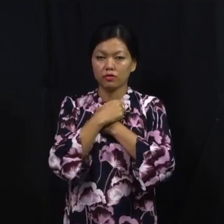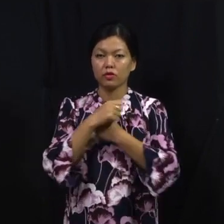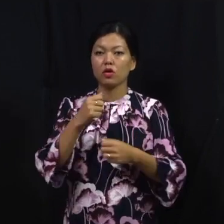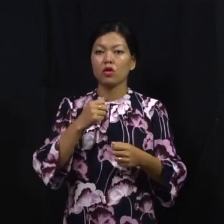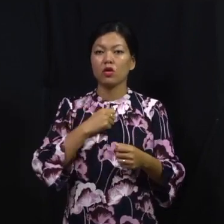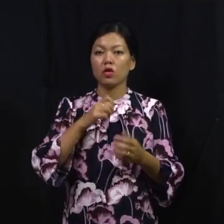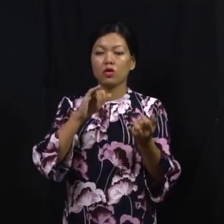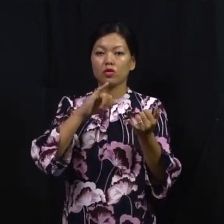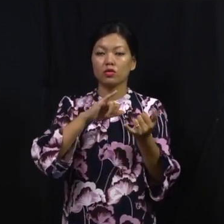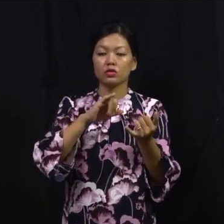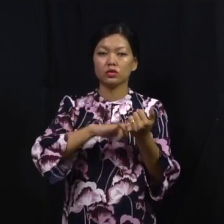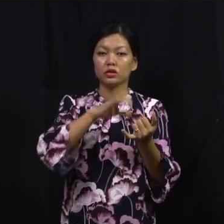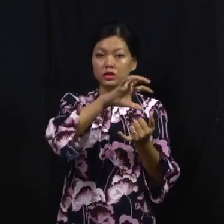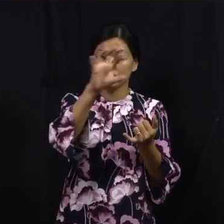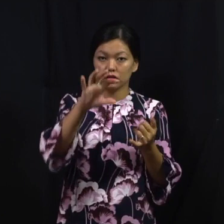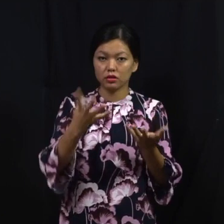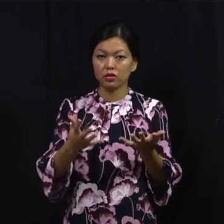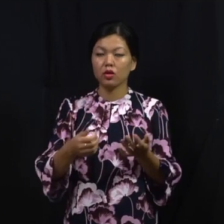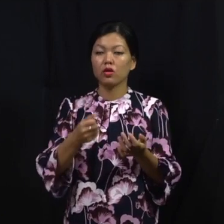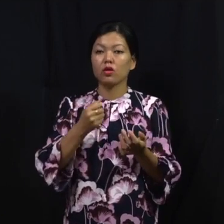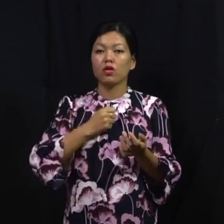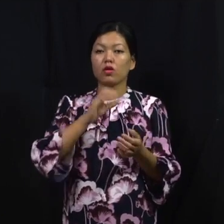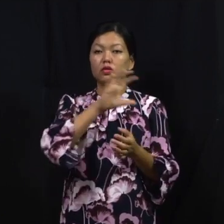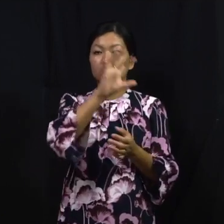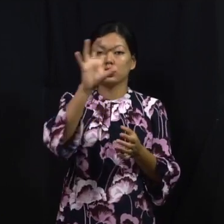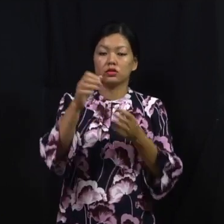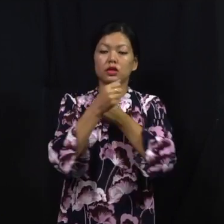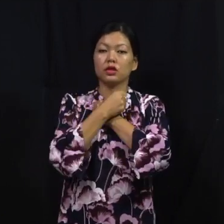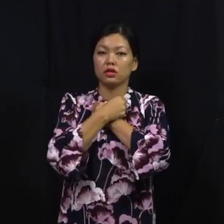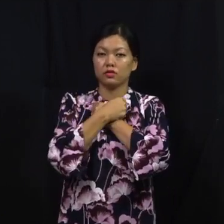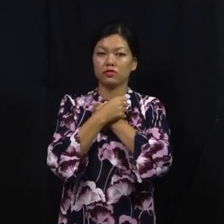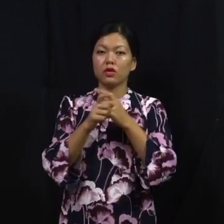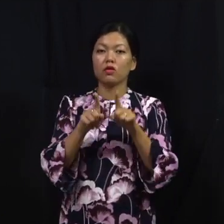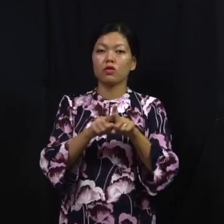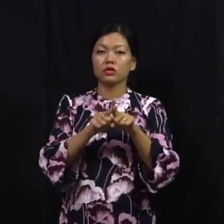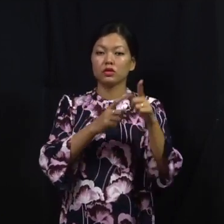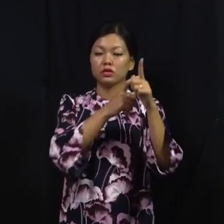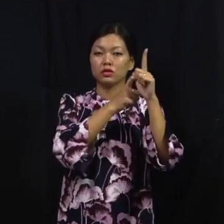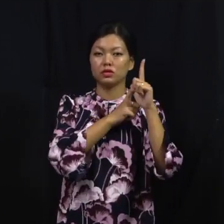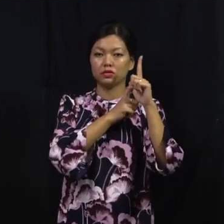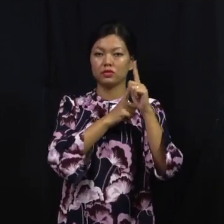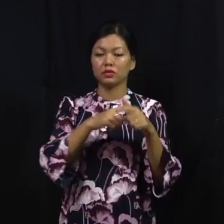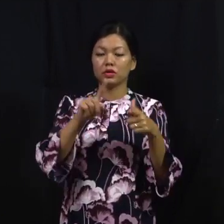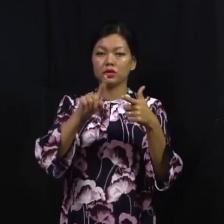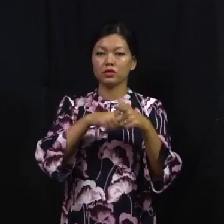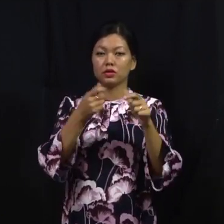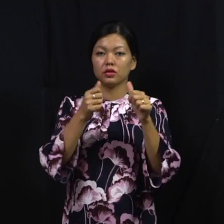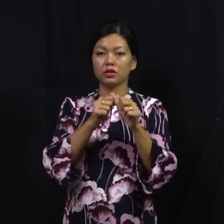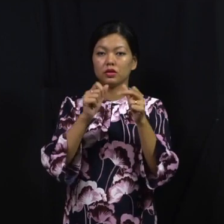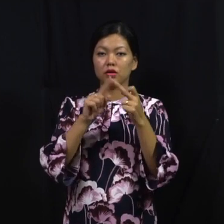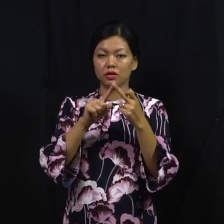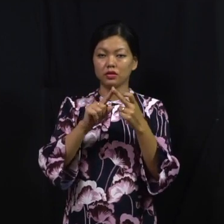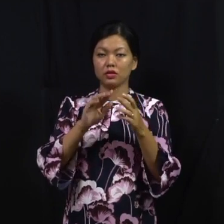armed forces, they use a slogan like Jai Hind, right? So that is a national, okay, a patriotic feeling.